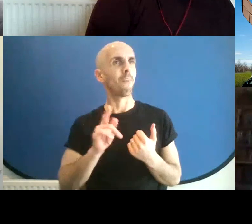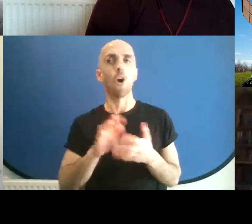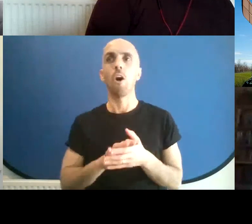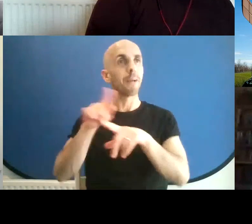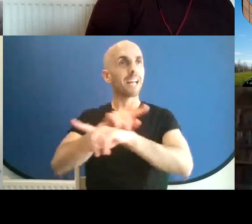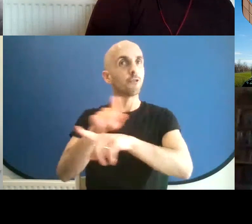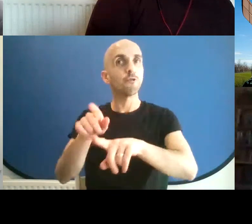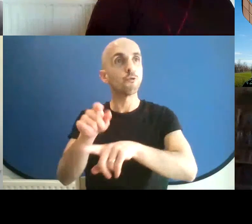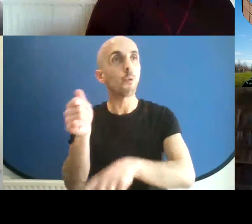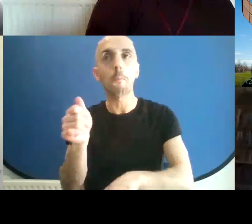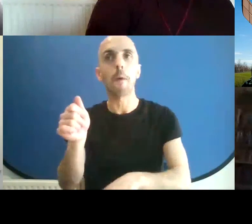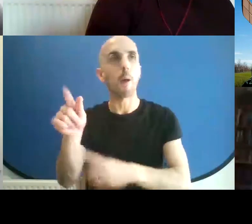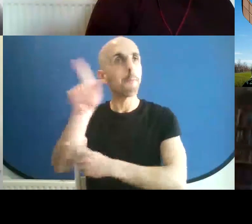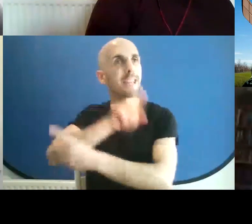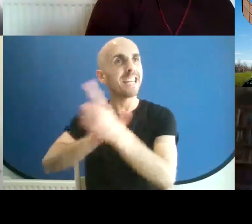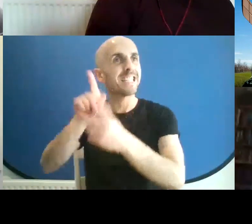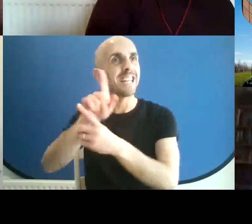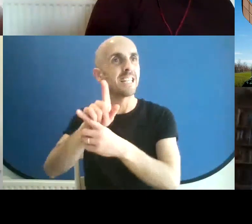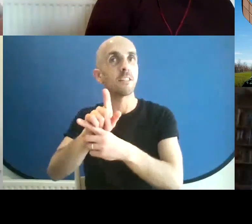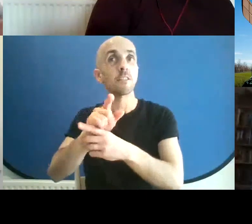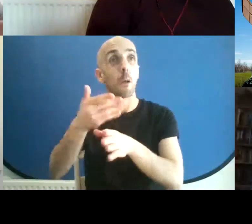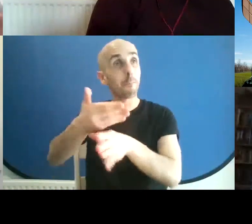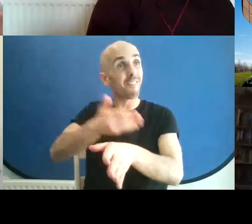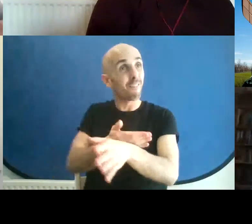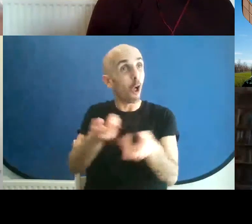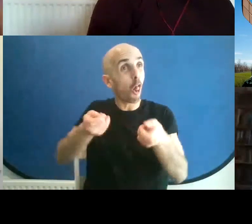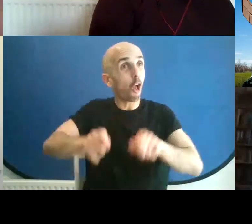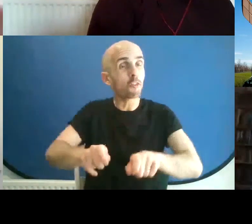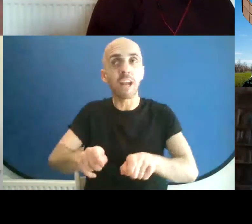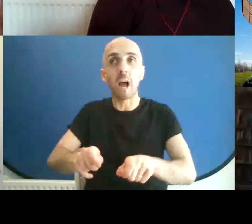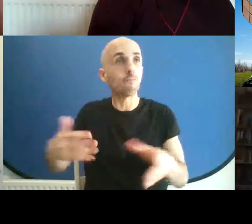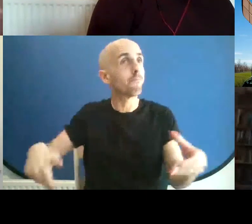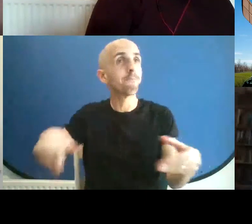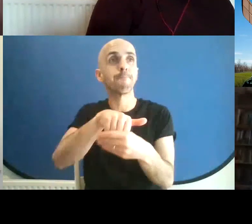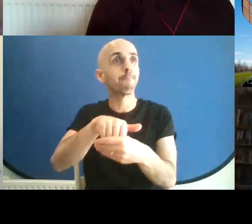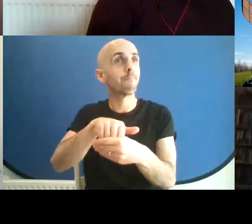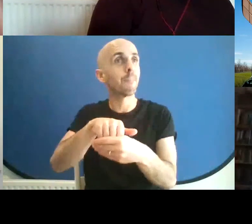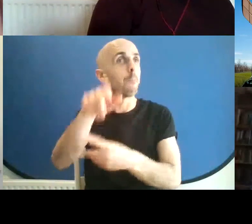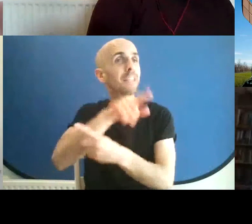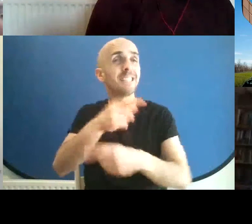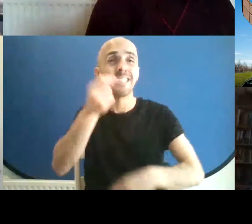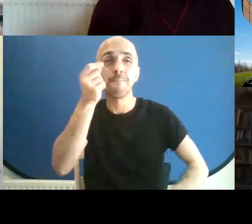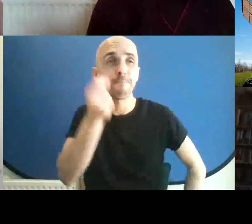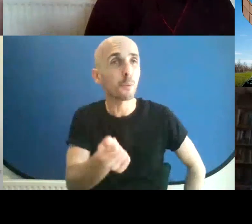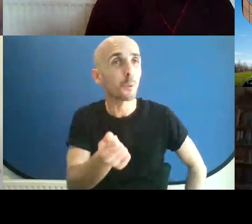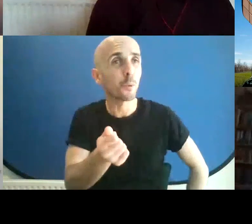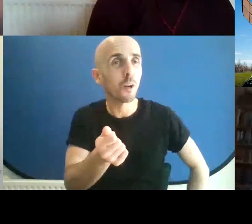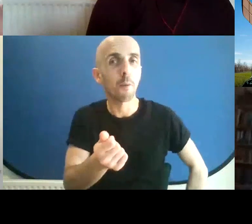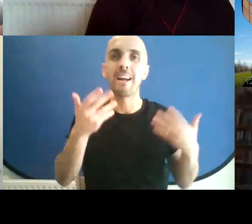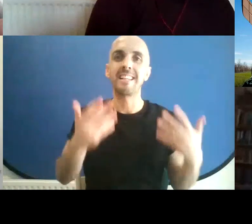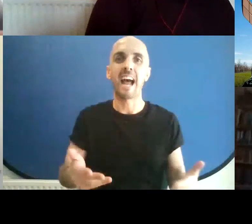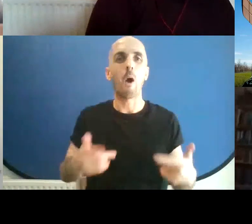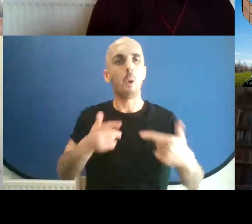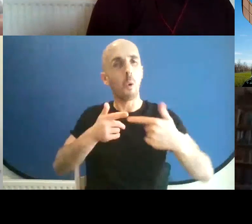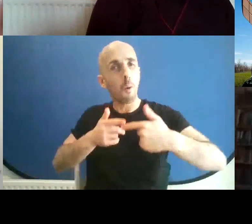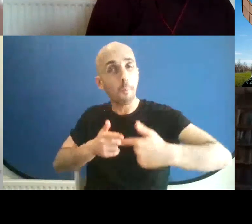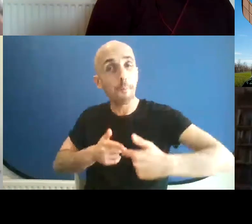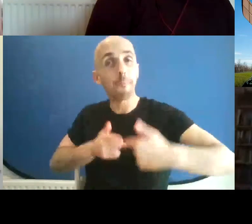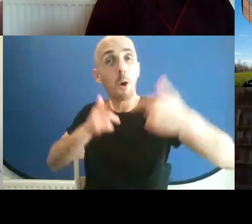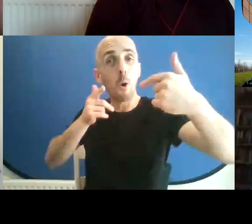not have been able to before. So not necessarily always around virtual visits, but absolutely how we can use that technology